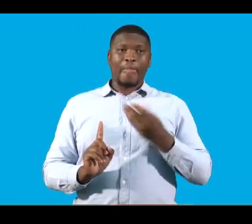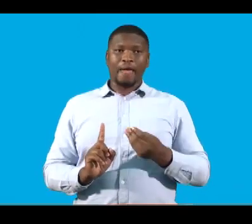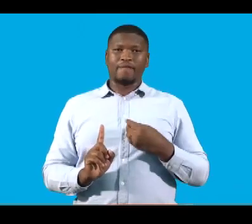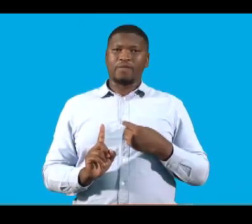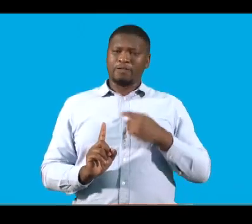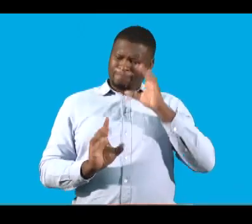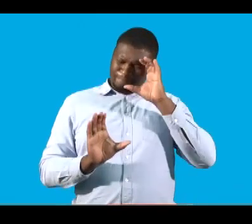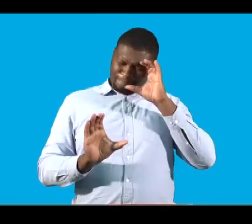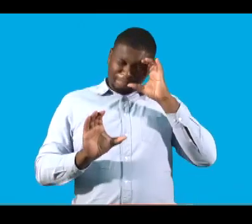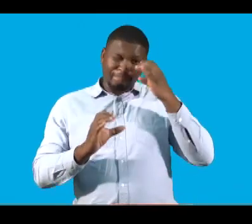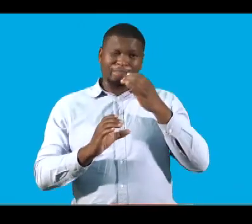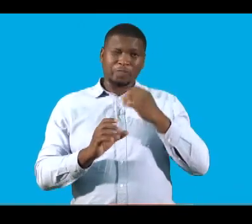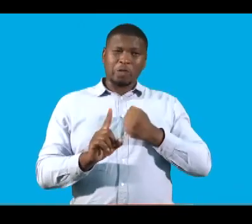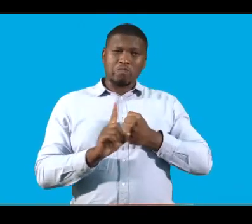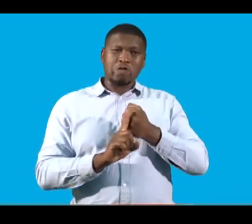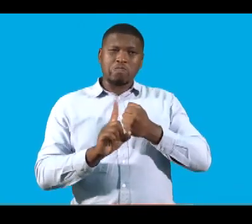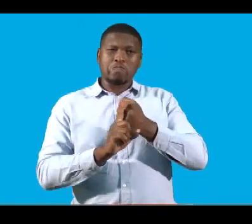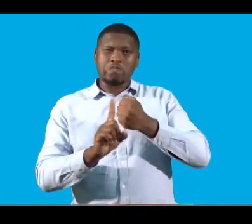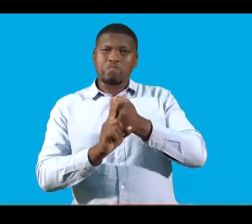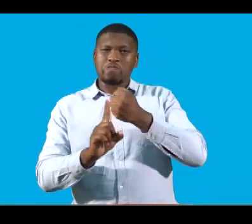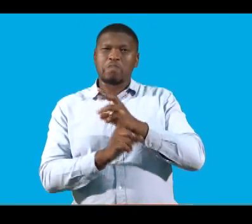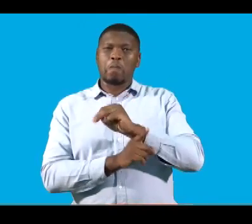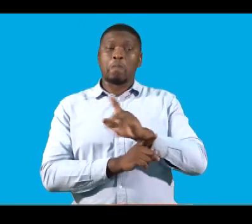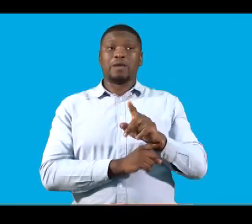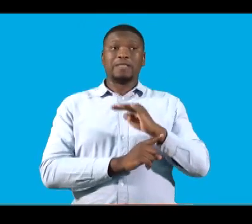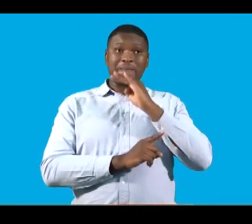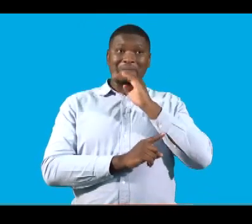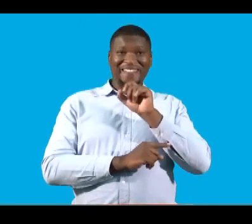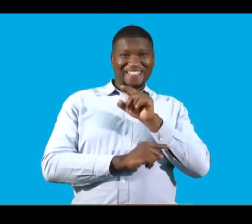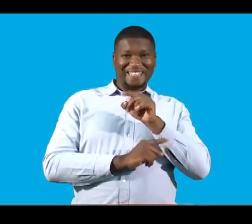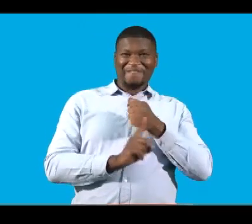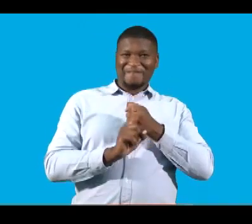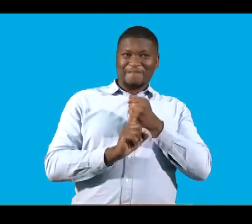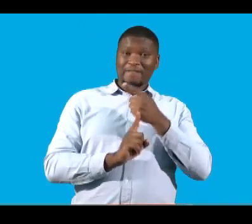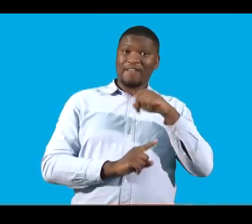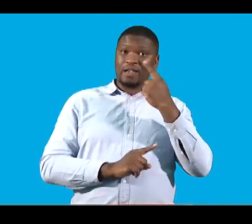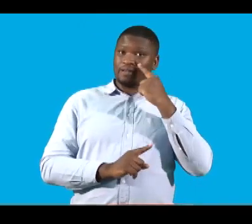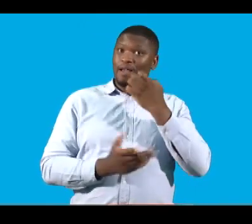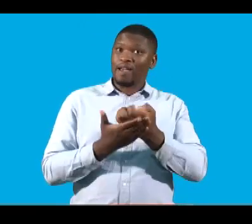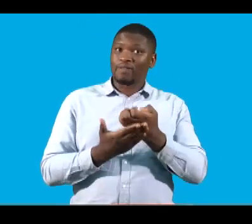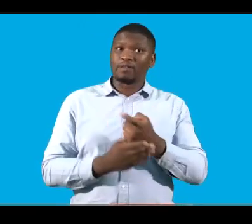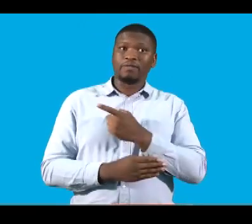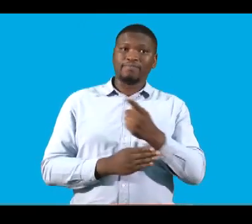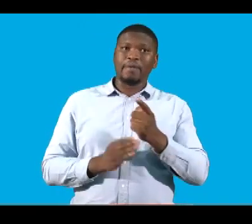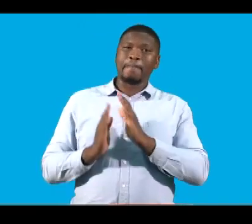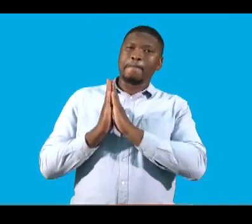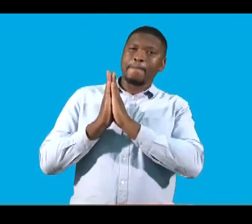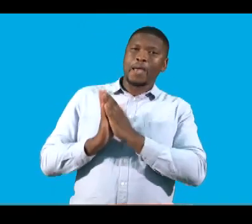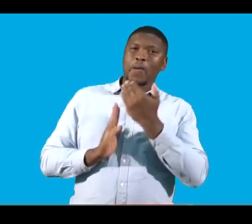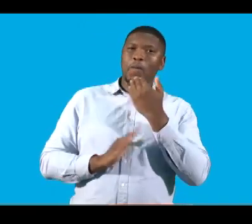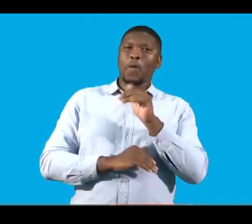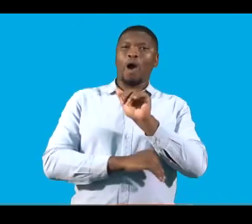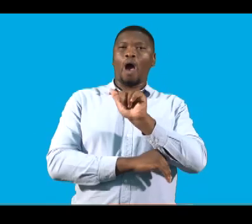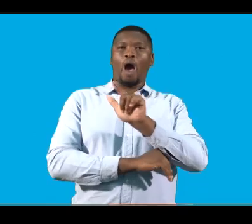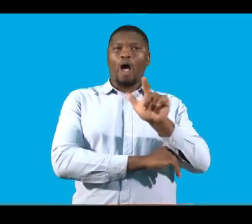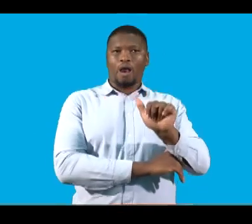he has solitary mass without bread or a priest, right? So that's the first evidence. He prays to